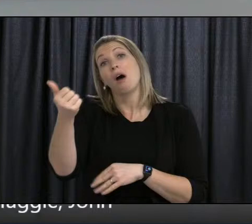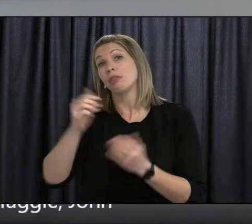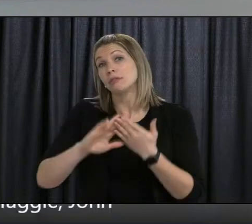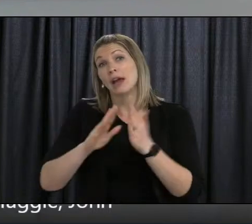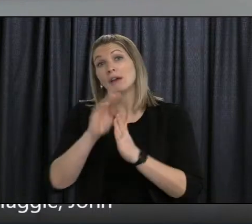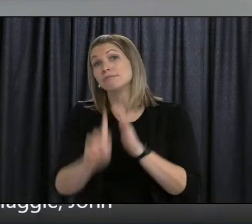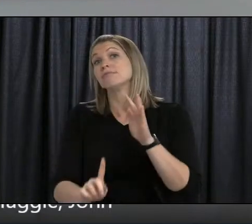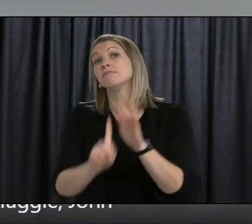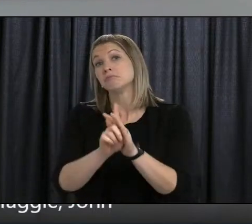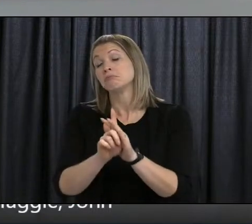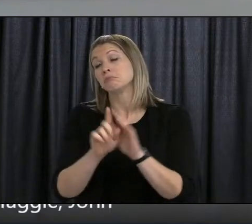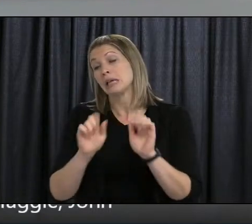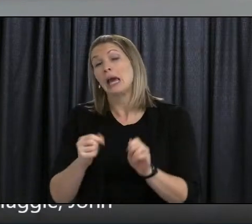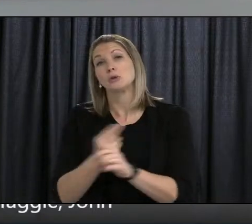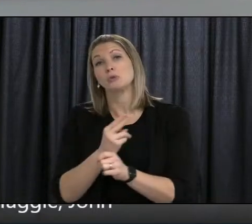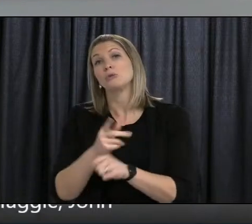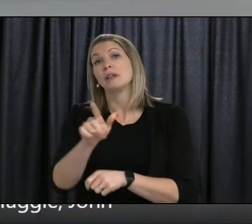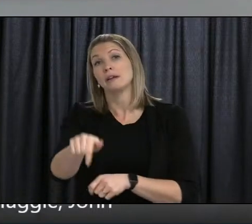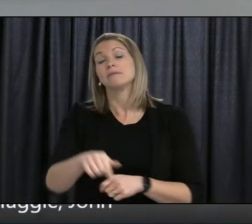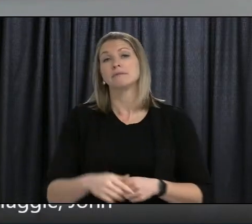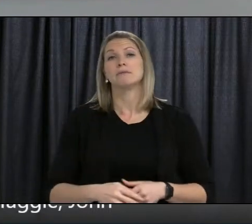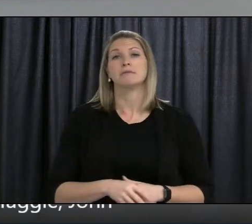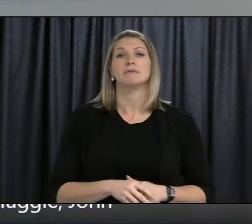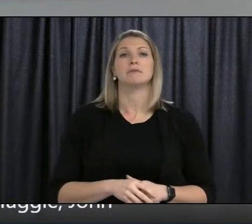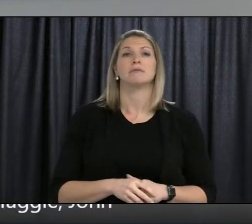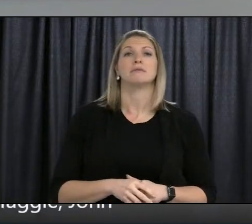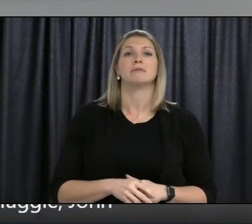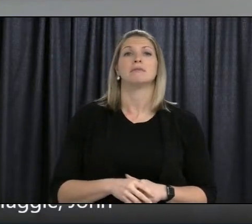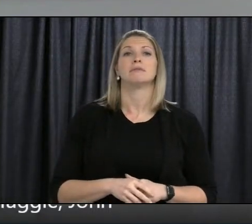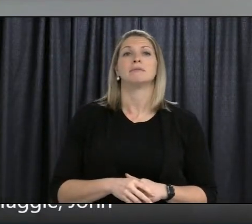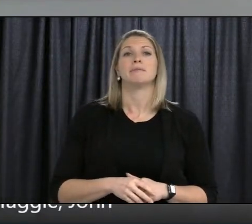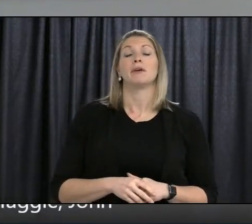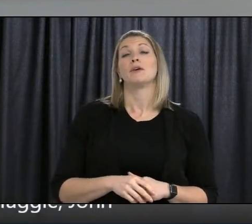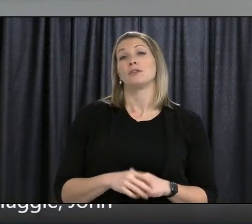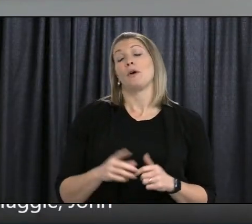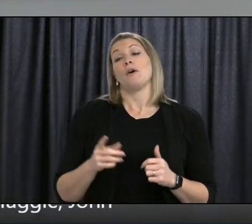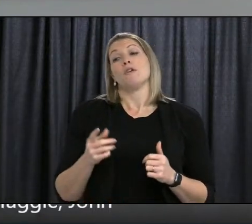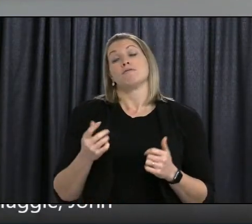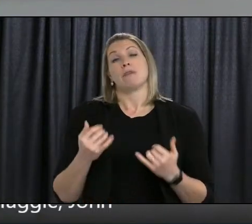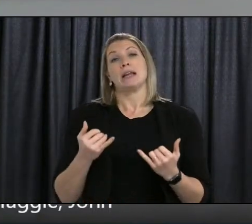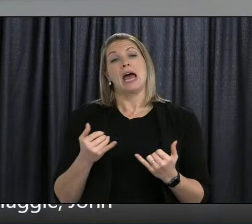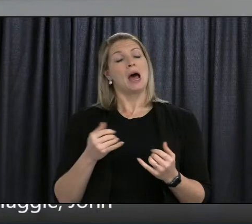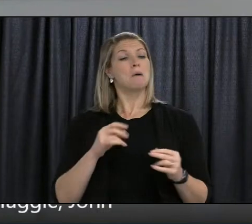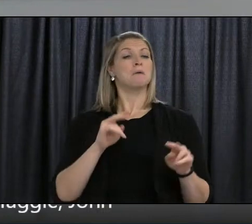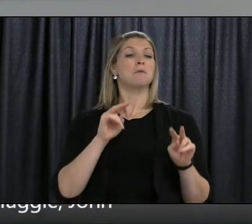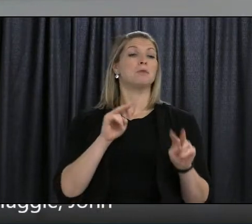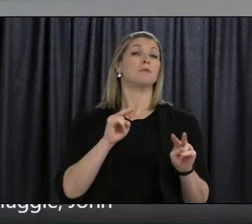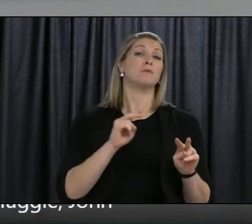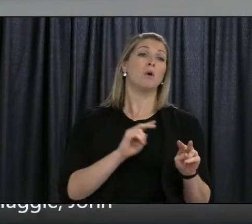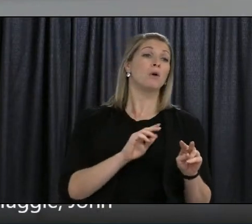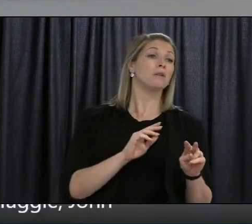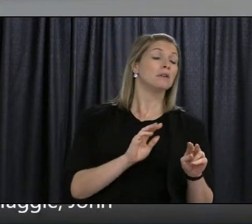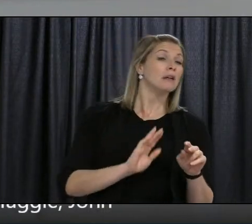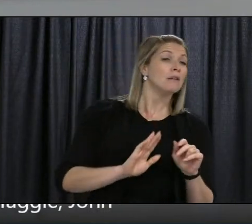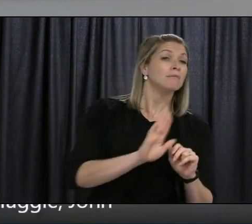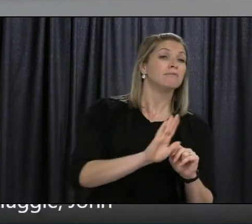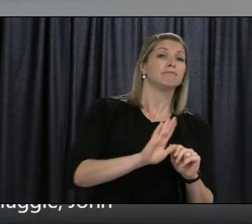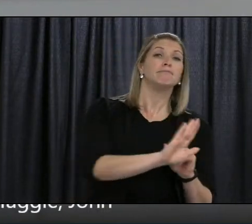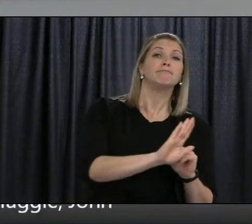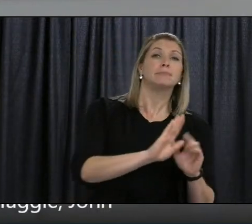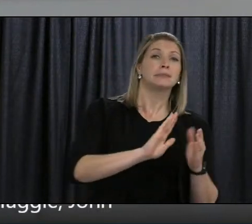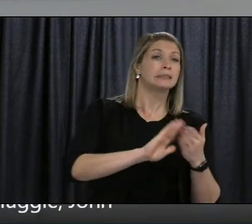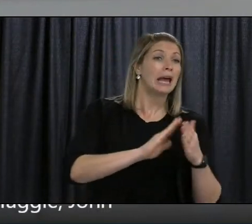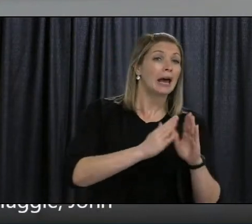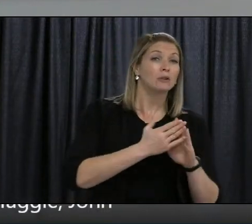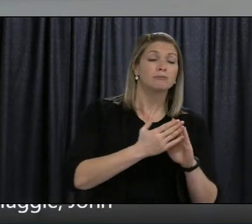community. So we look forward to seeing how the results perform